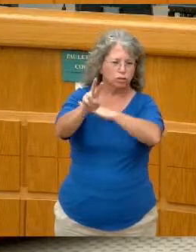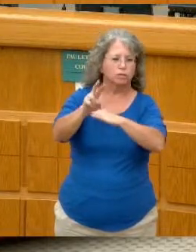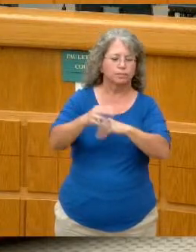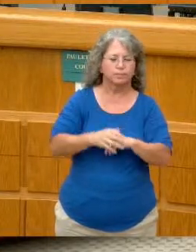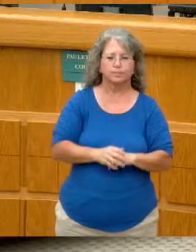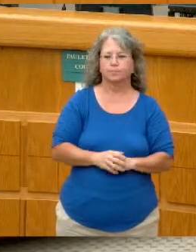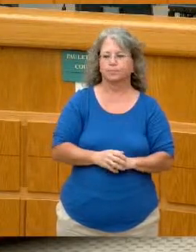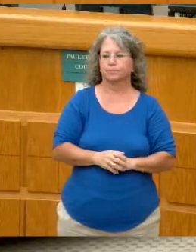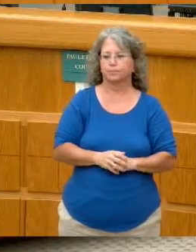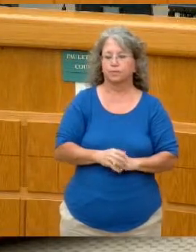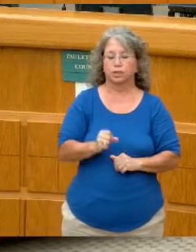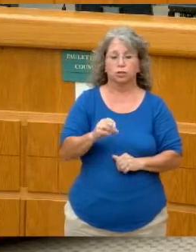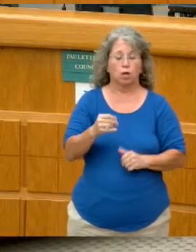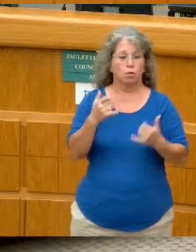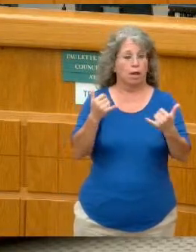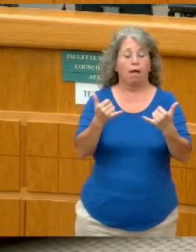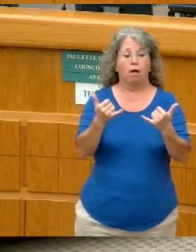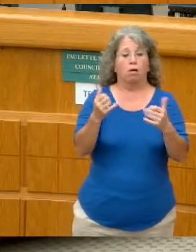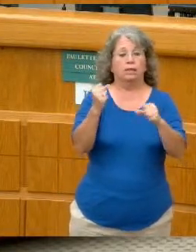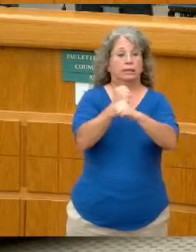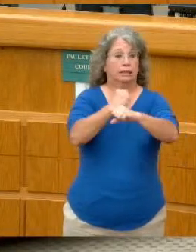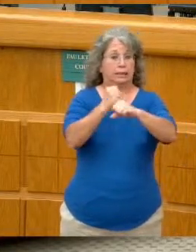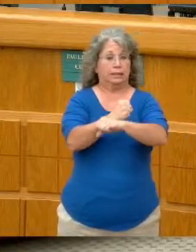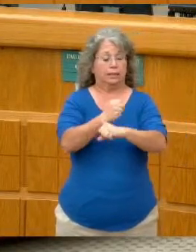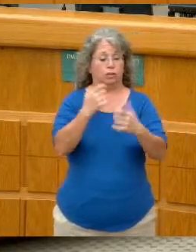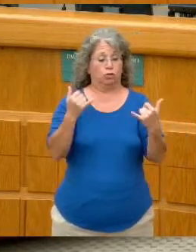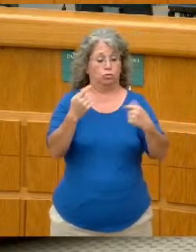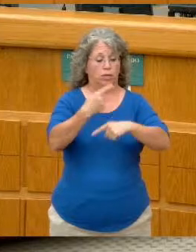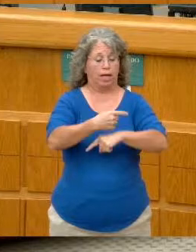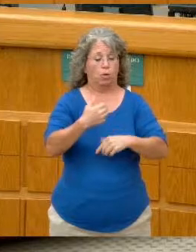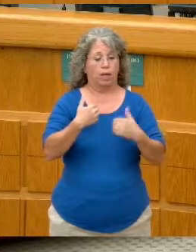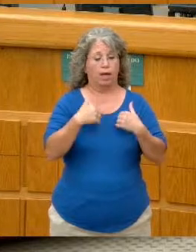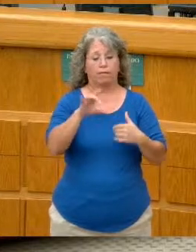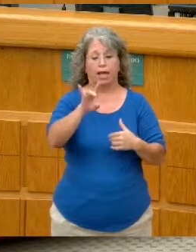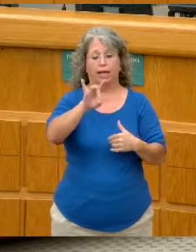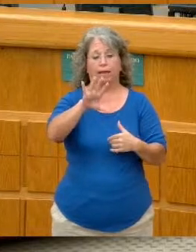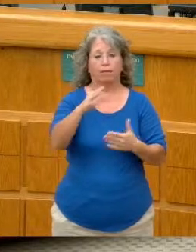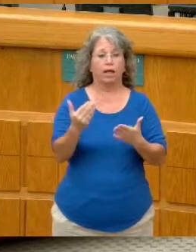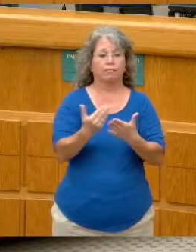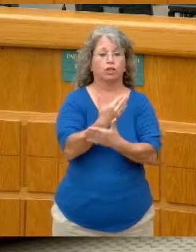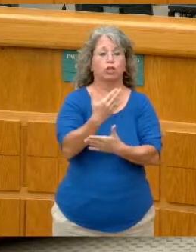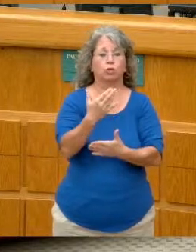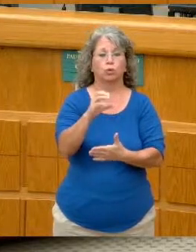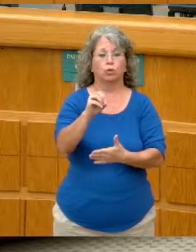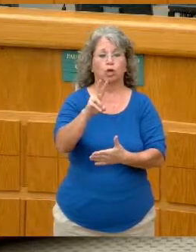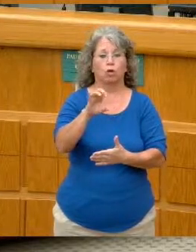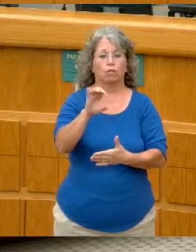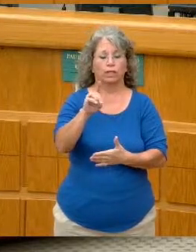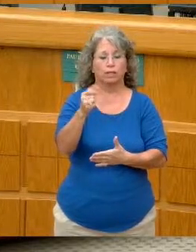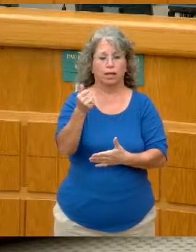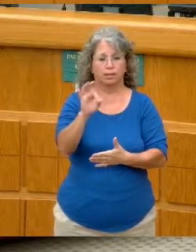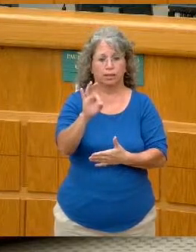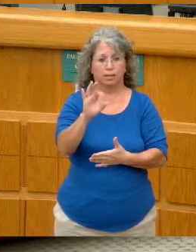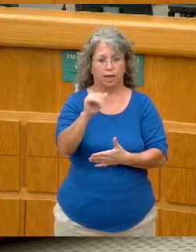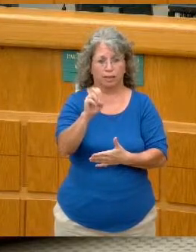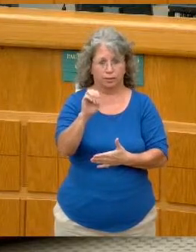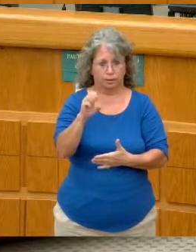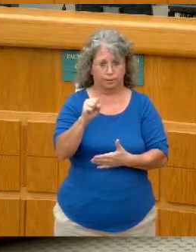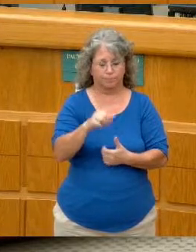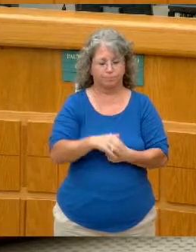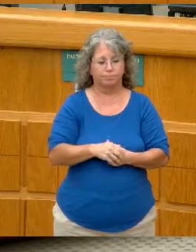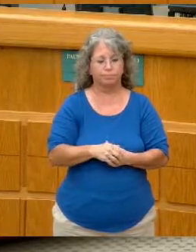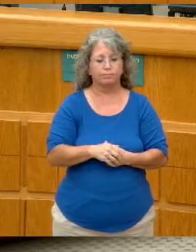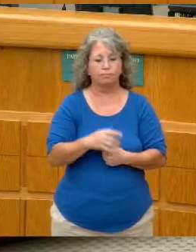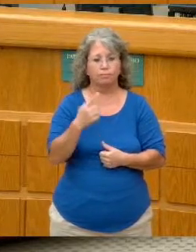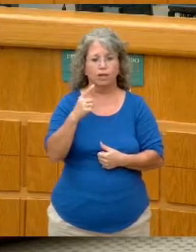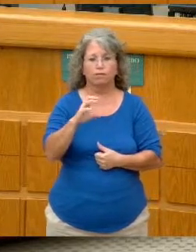the statistics for today. So today we have 85 new COVID-19 cases for Nueces County. And you can